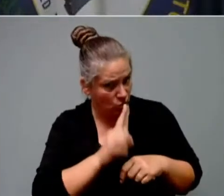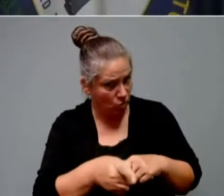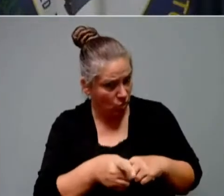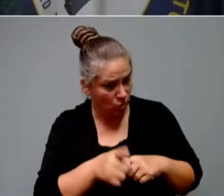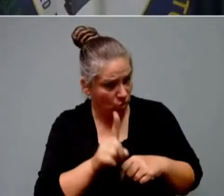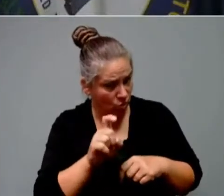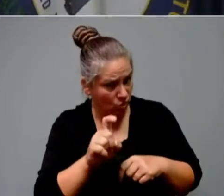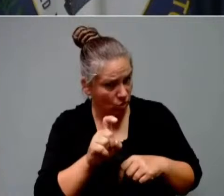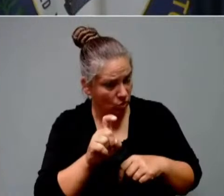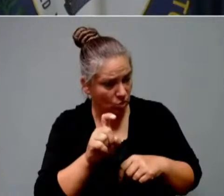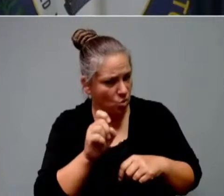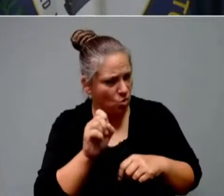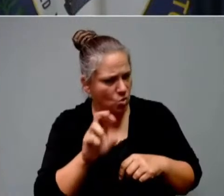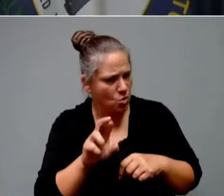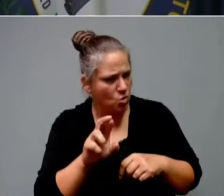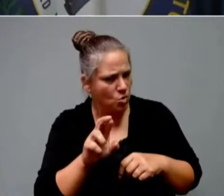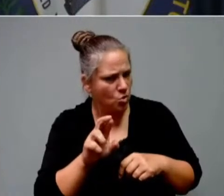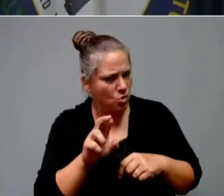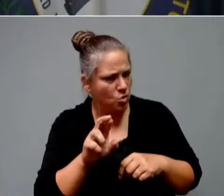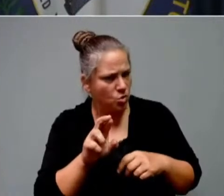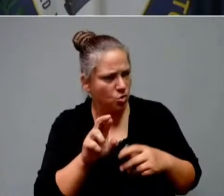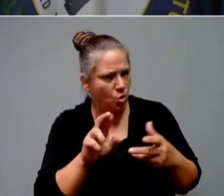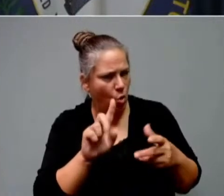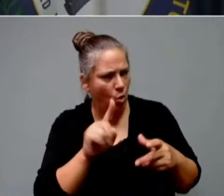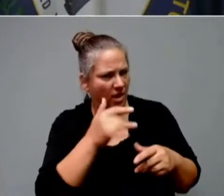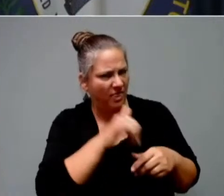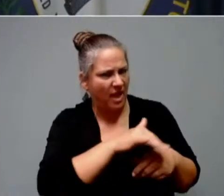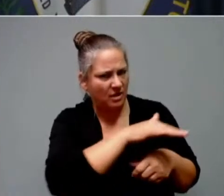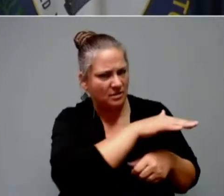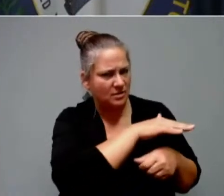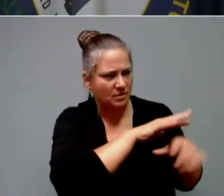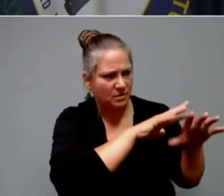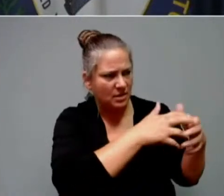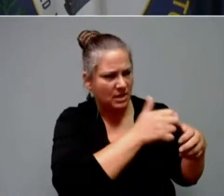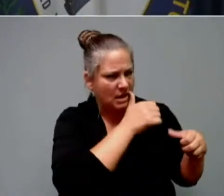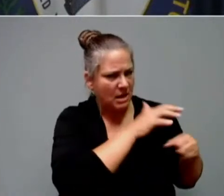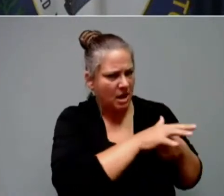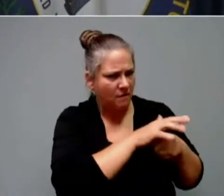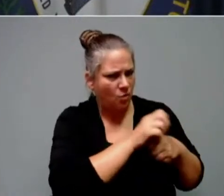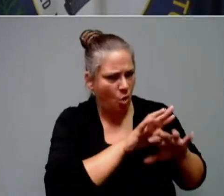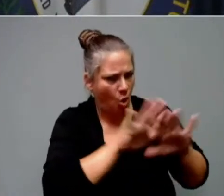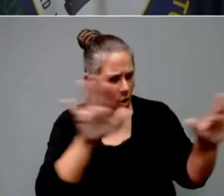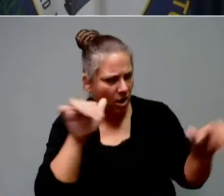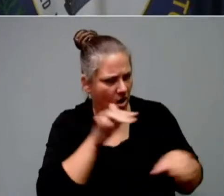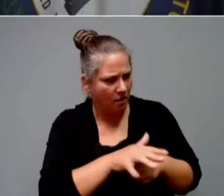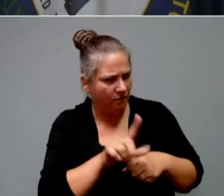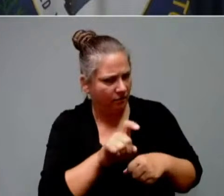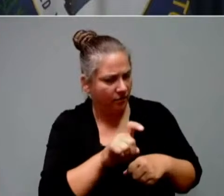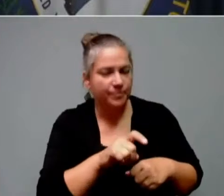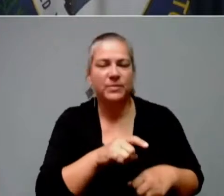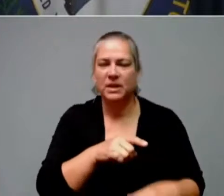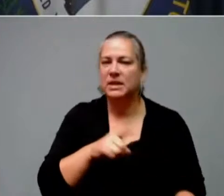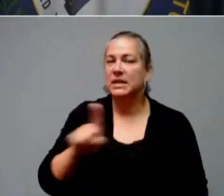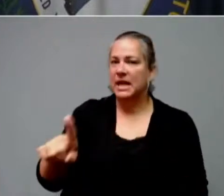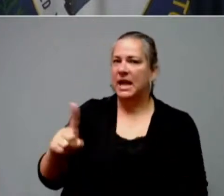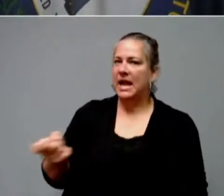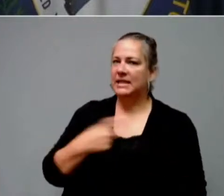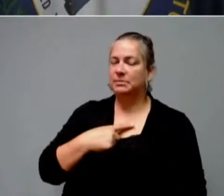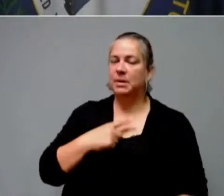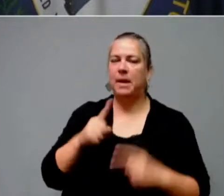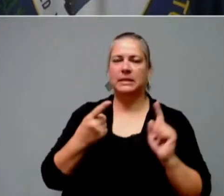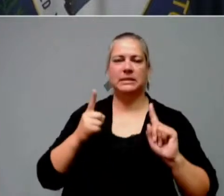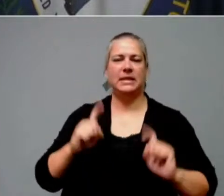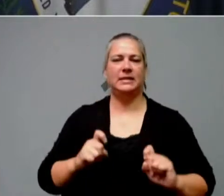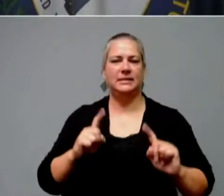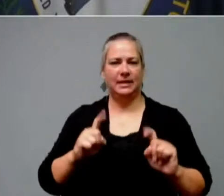or is that isolated, not here in Kentucky? So question is on testing. It is good